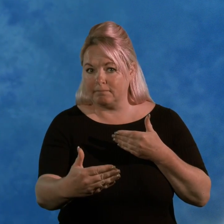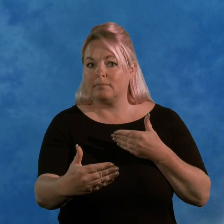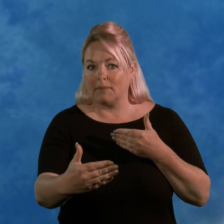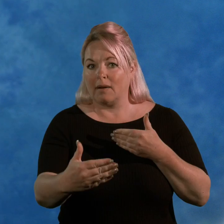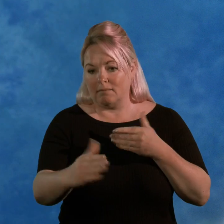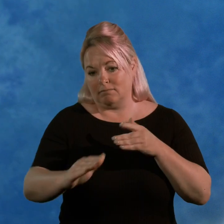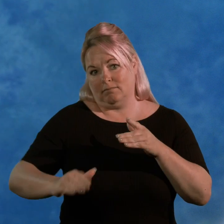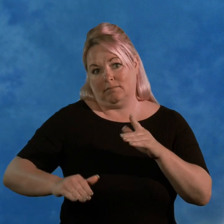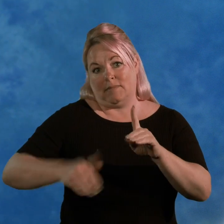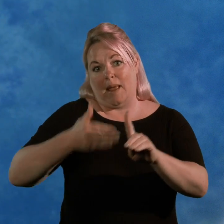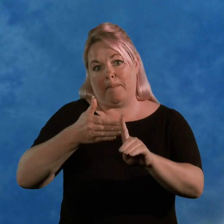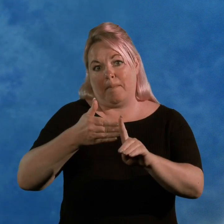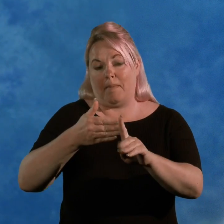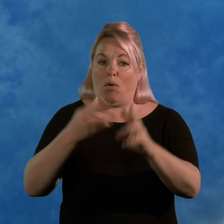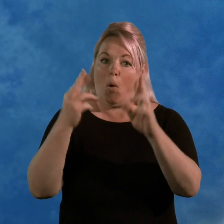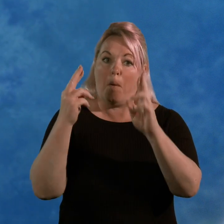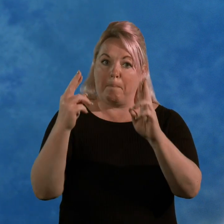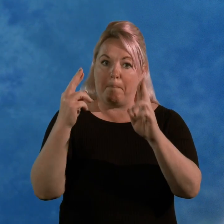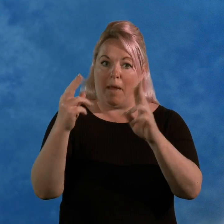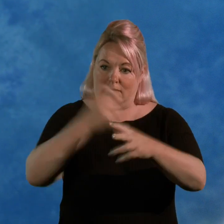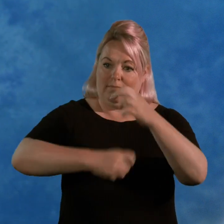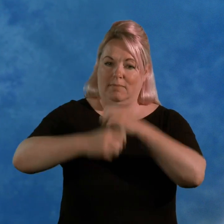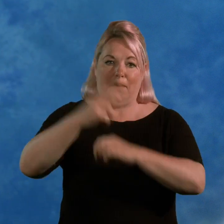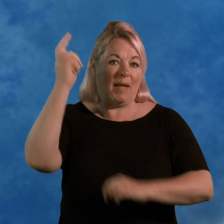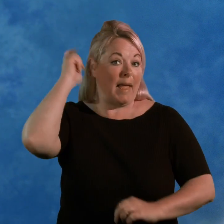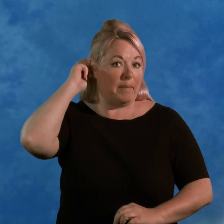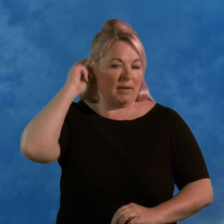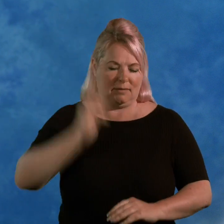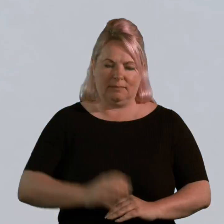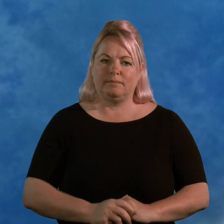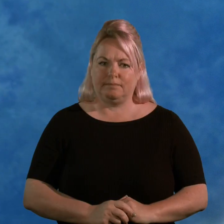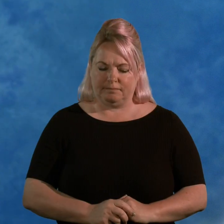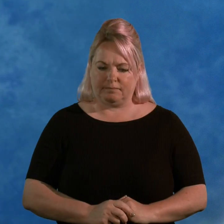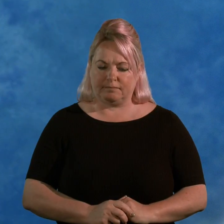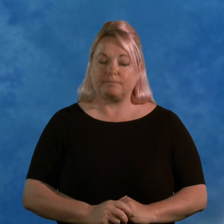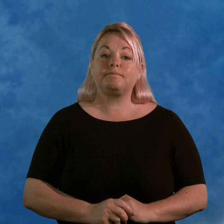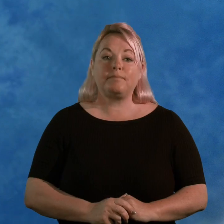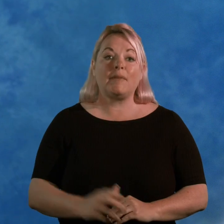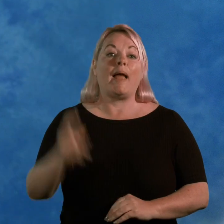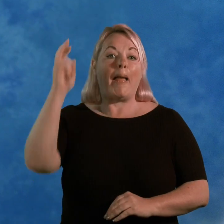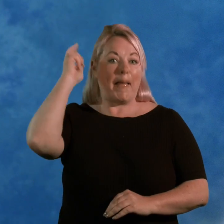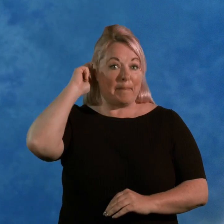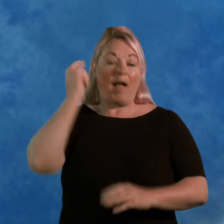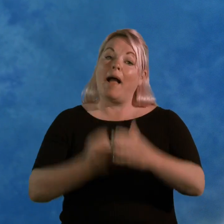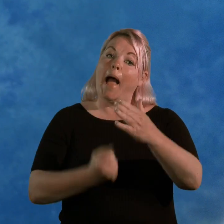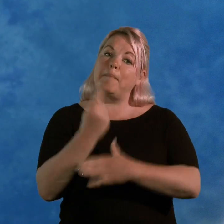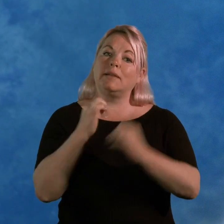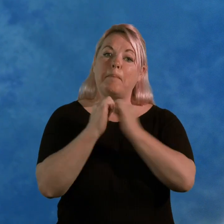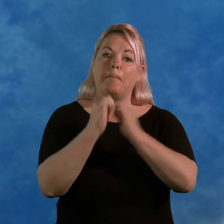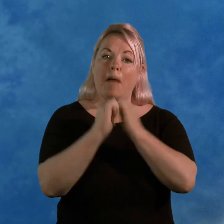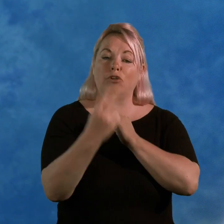was towards my hopes of a cochlear implant. I had my implant done in